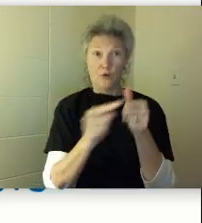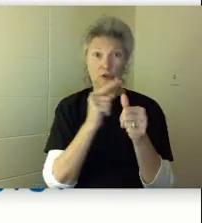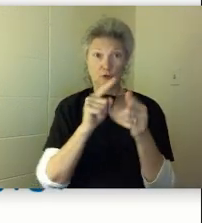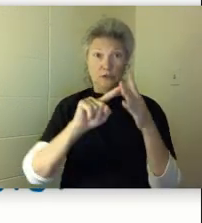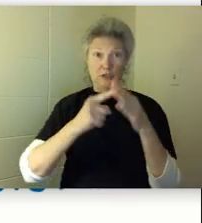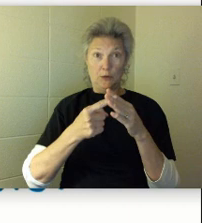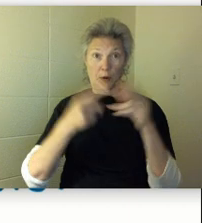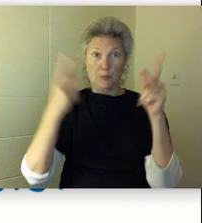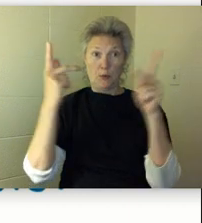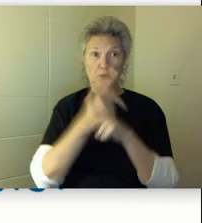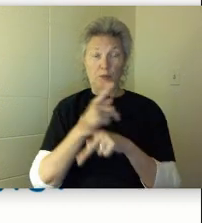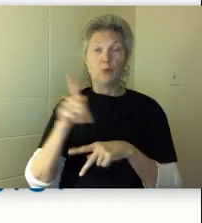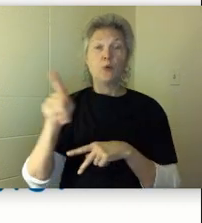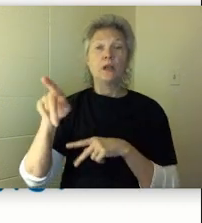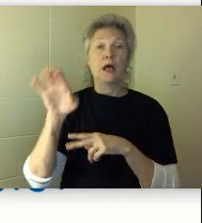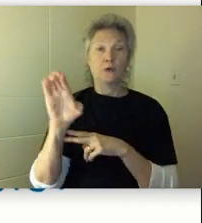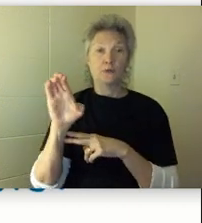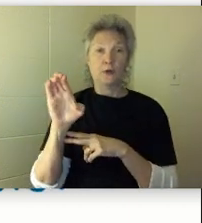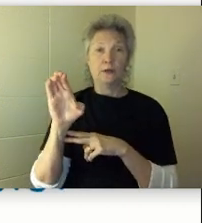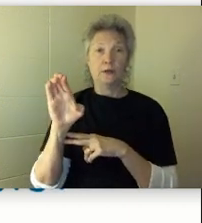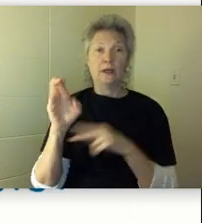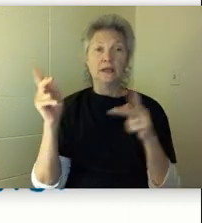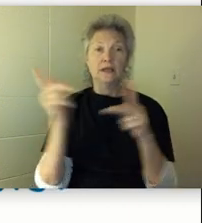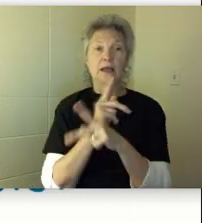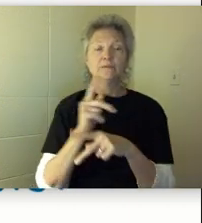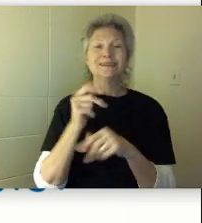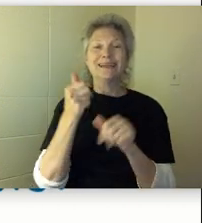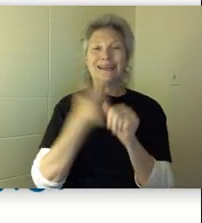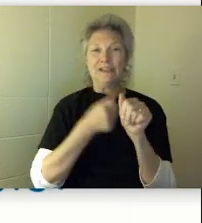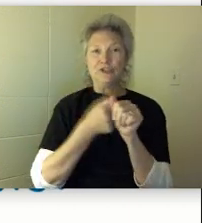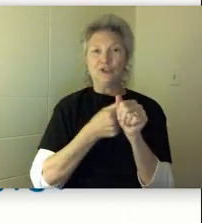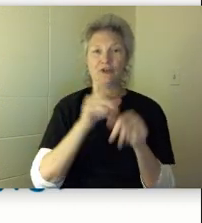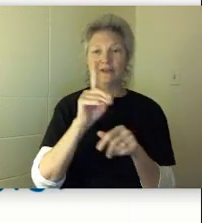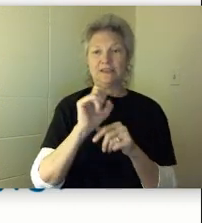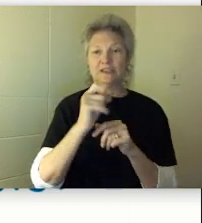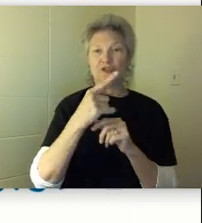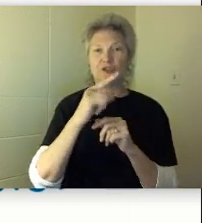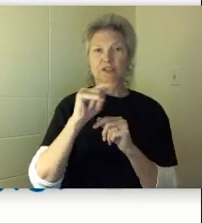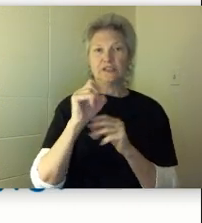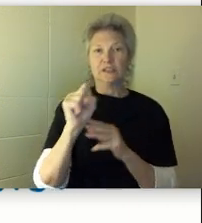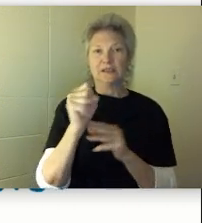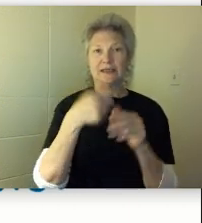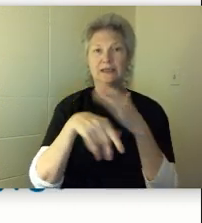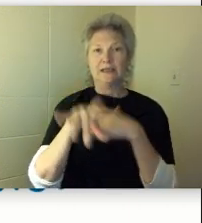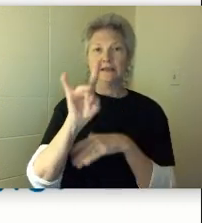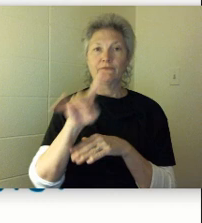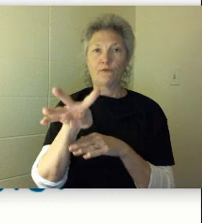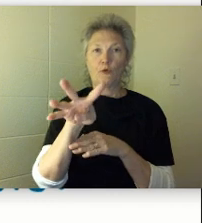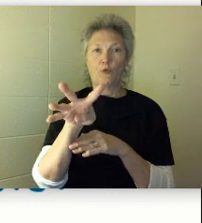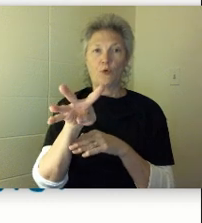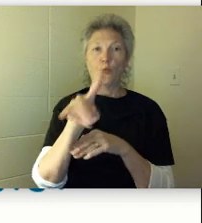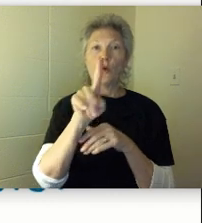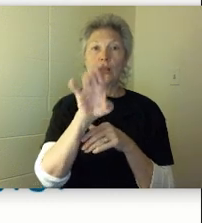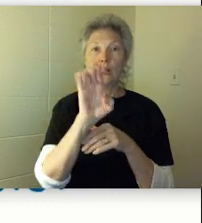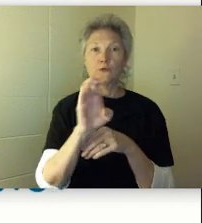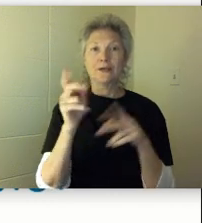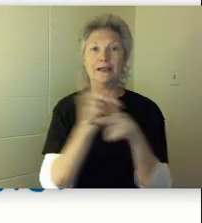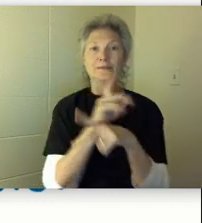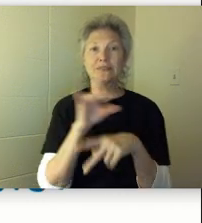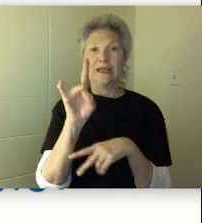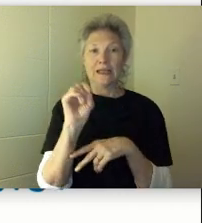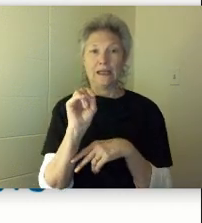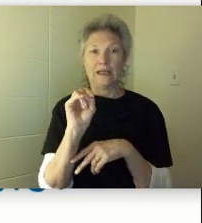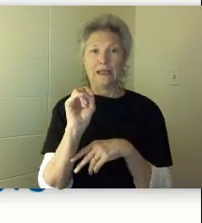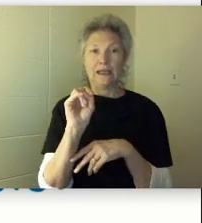start by multiplying 100 times each of the digits in 84. 100 times